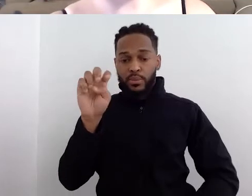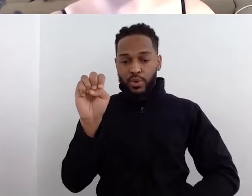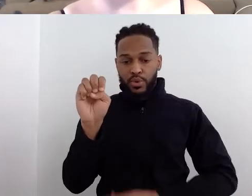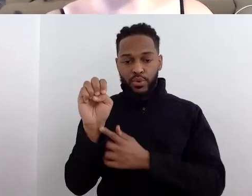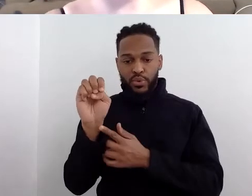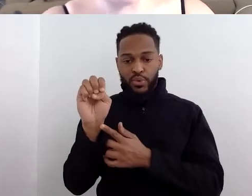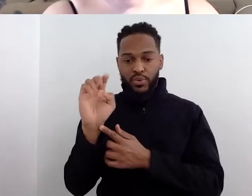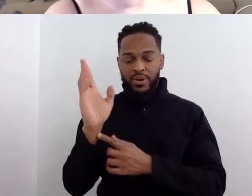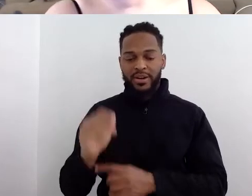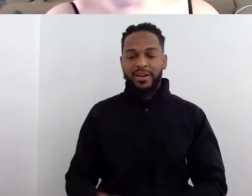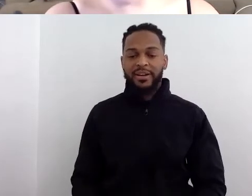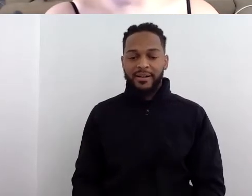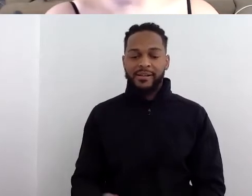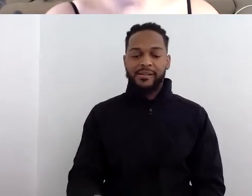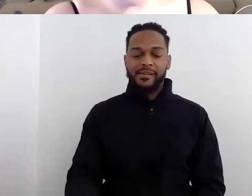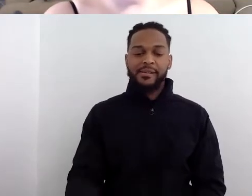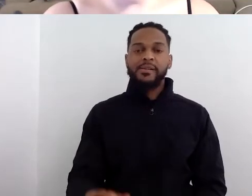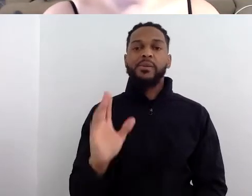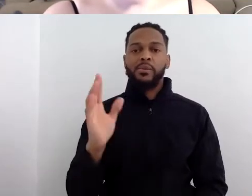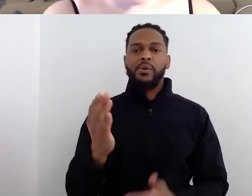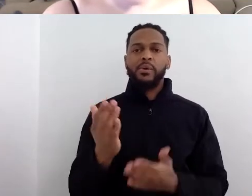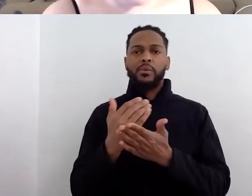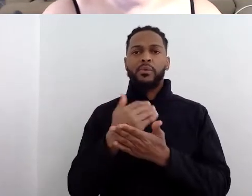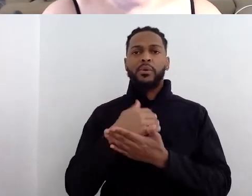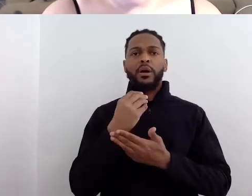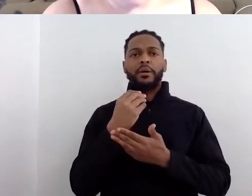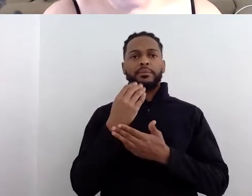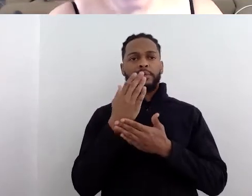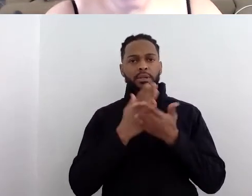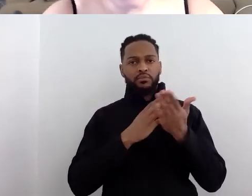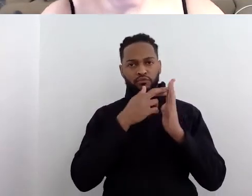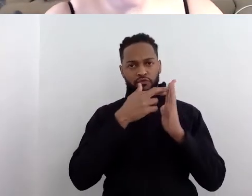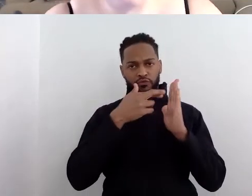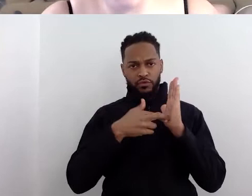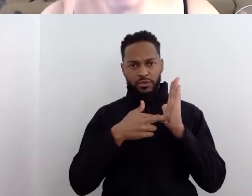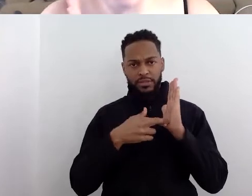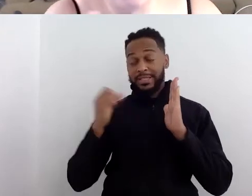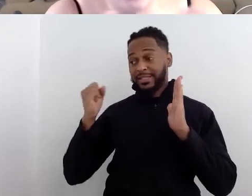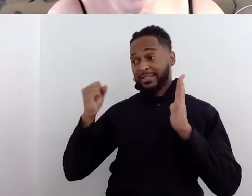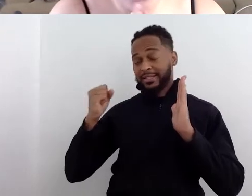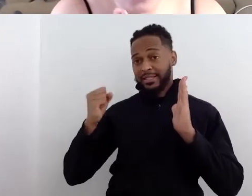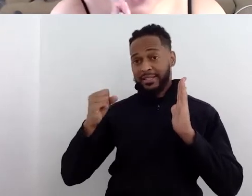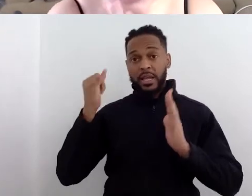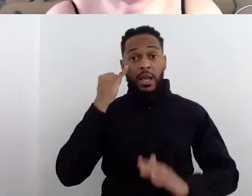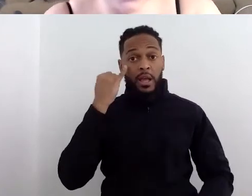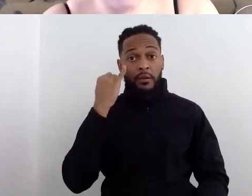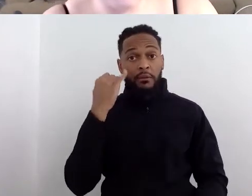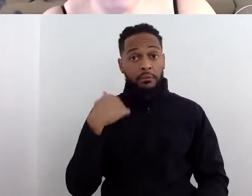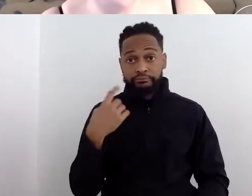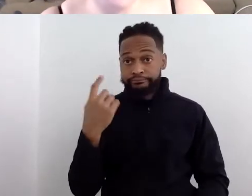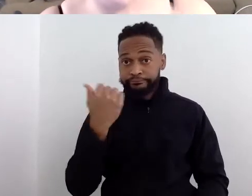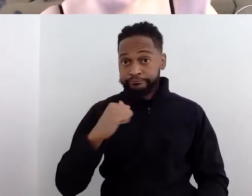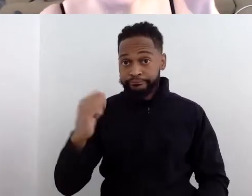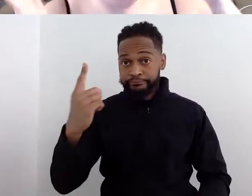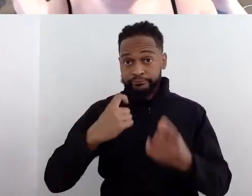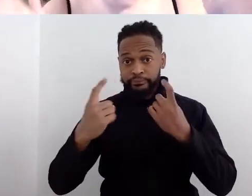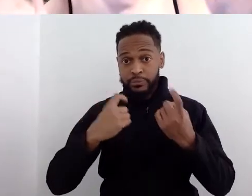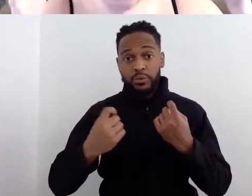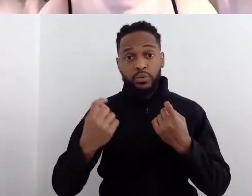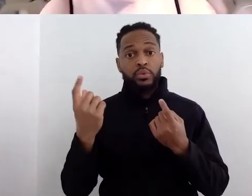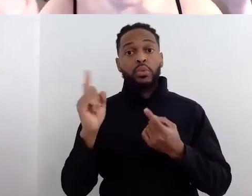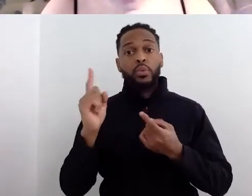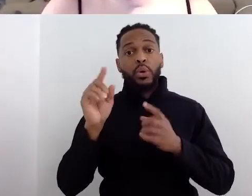Are going to go over a few housekeeping rules. Yes. So if you guys have any questions, you can go ahead and put them in